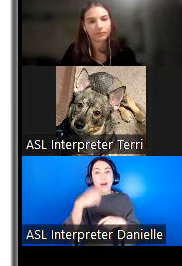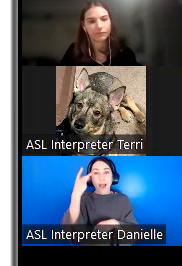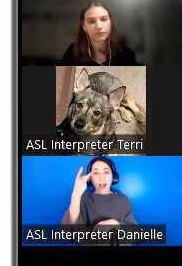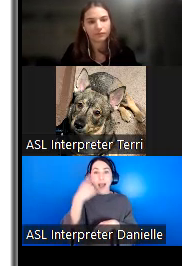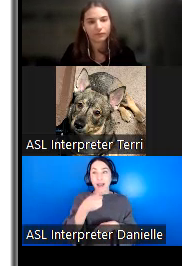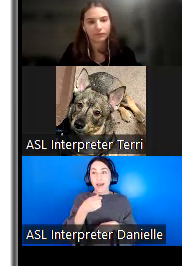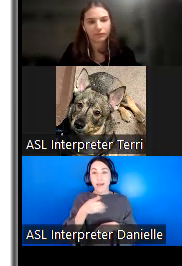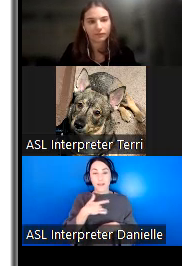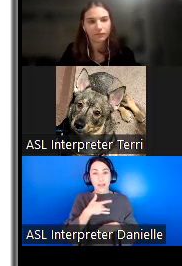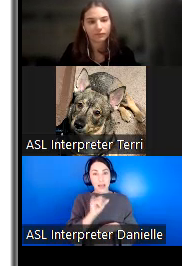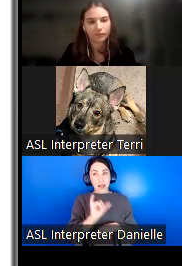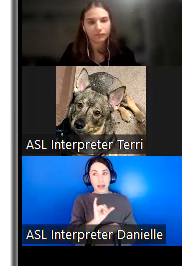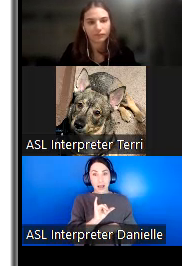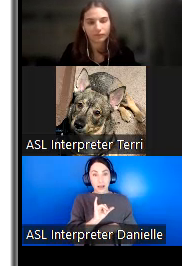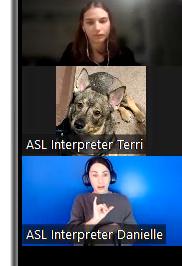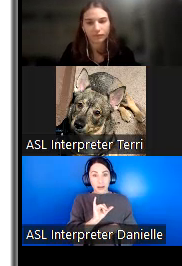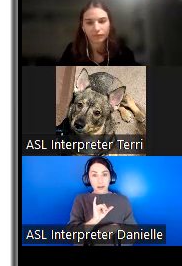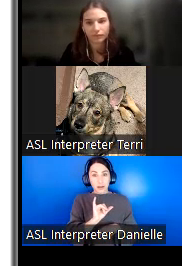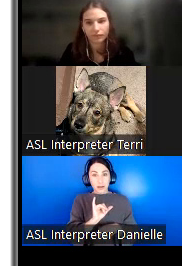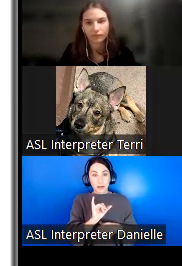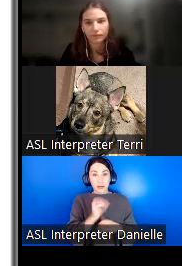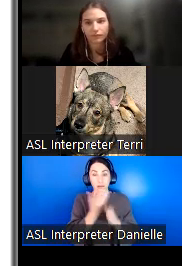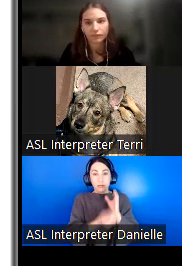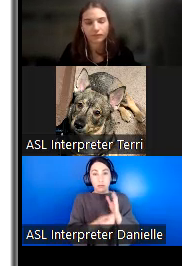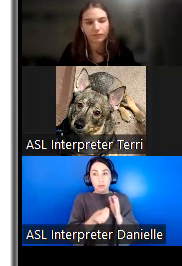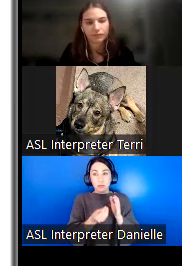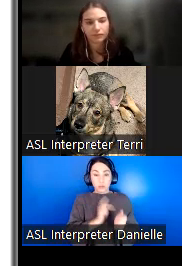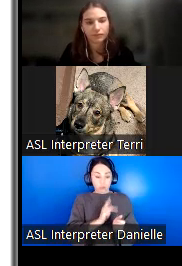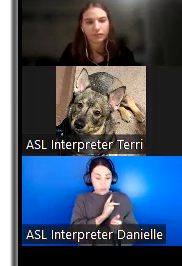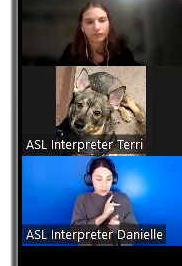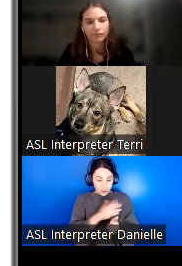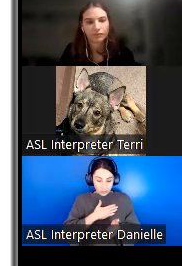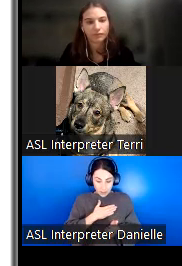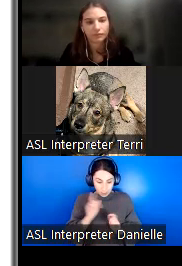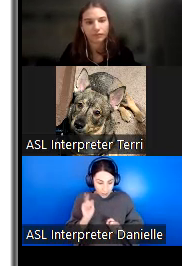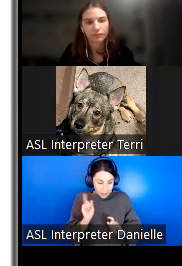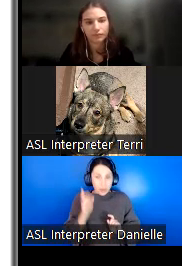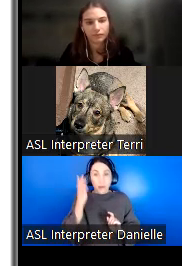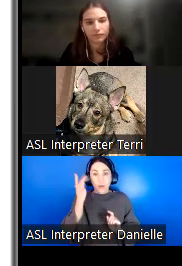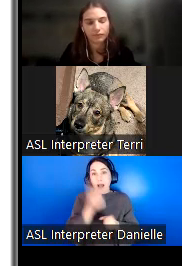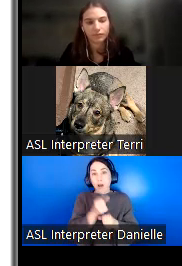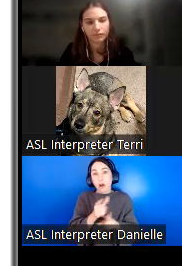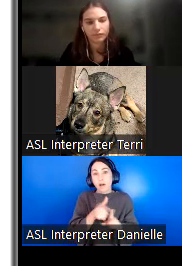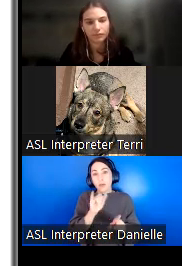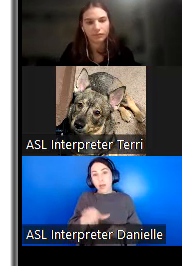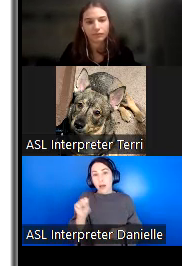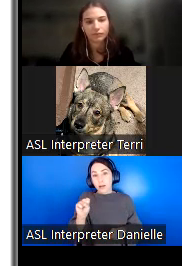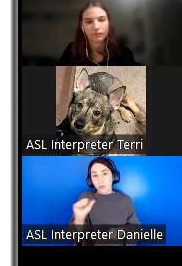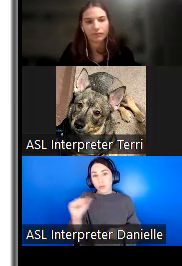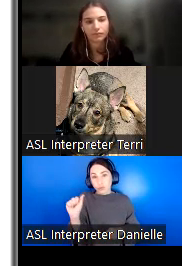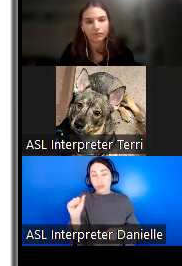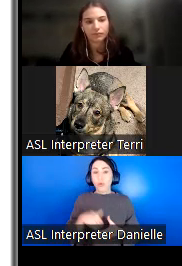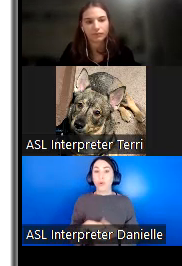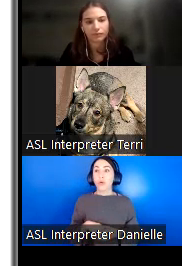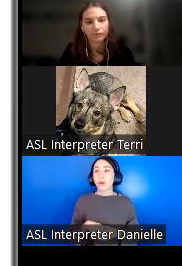you literally feel like you're devoid of your own personality as a result of the assault. And it affects the way you trust people